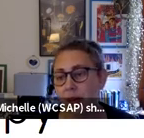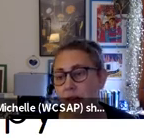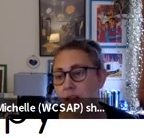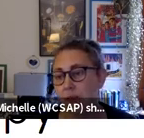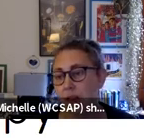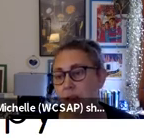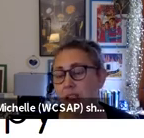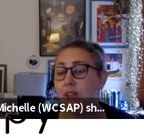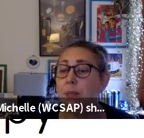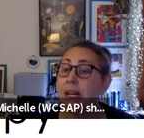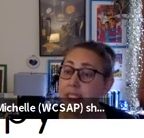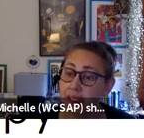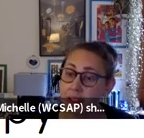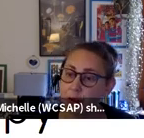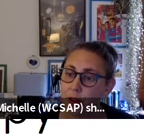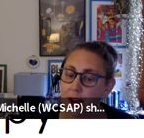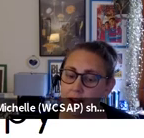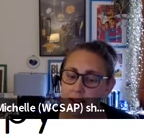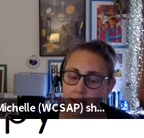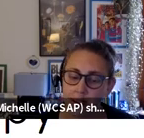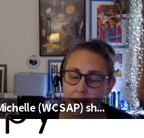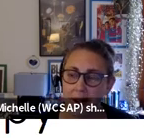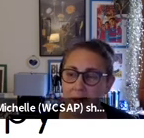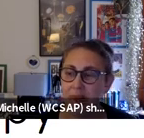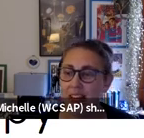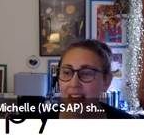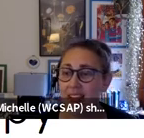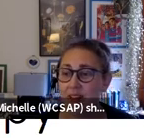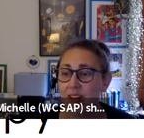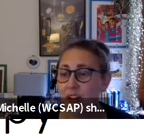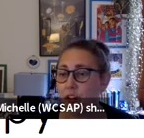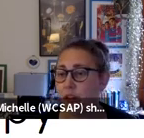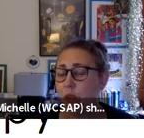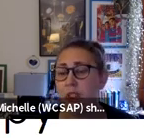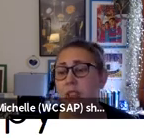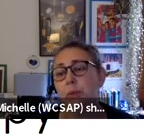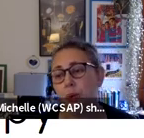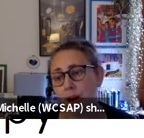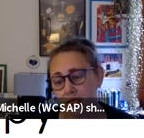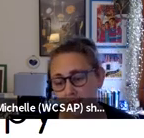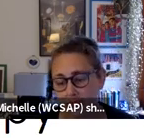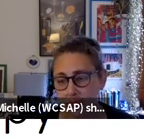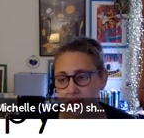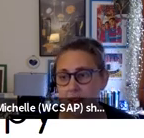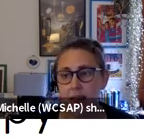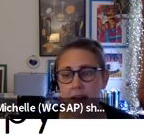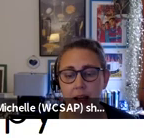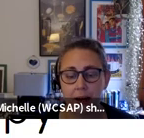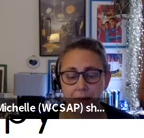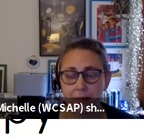coping with their symptoms, giving them ideas for that. And even if it's just really simple grounding